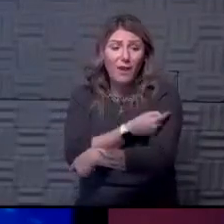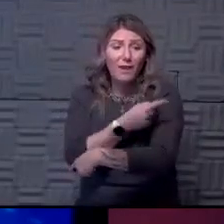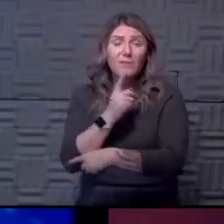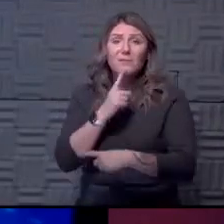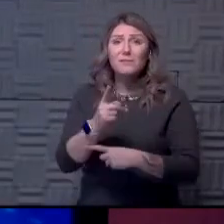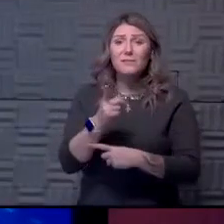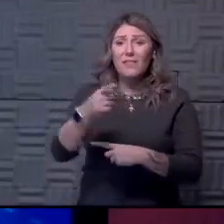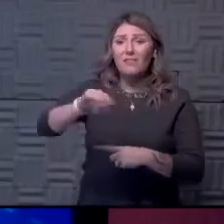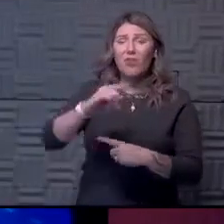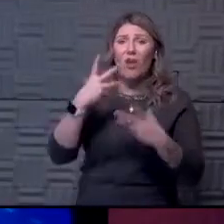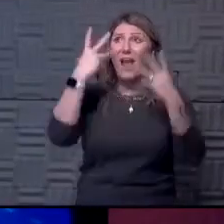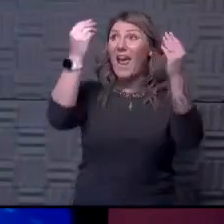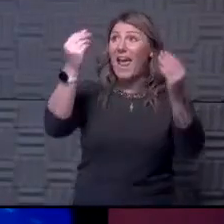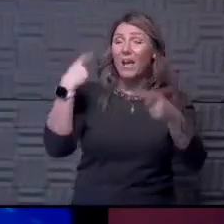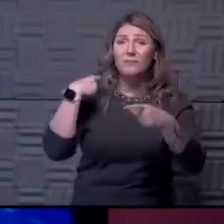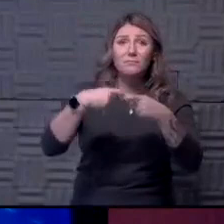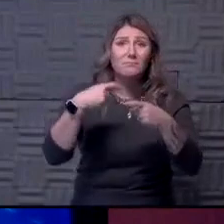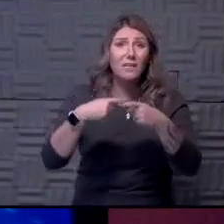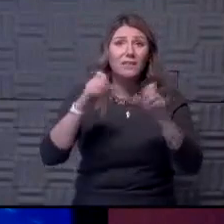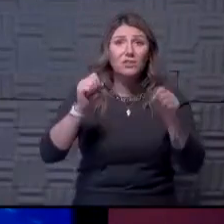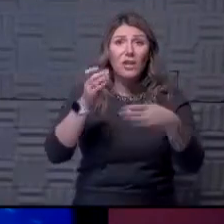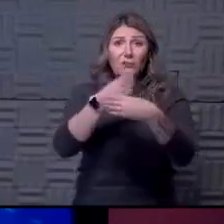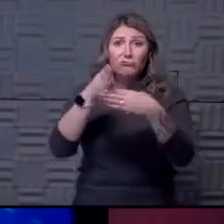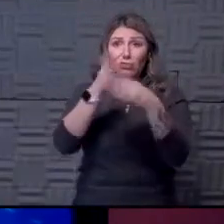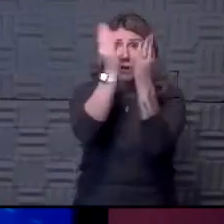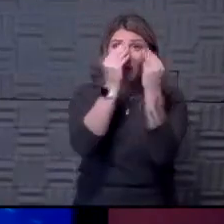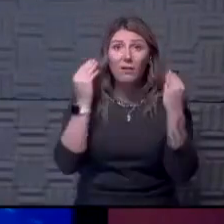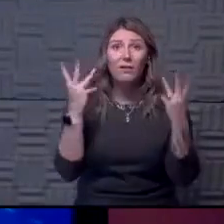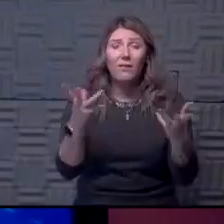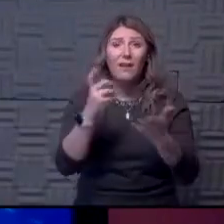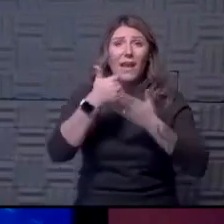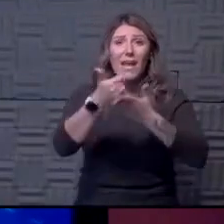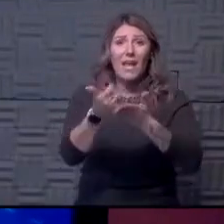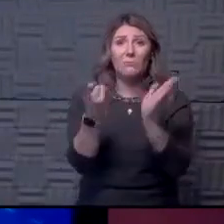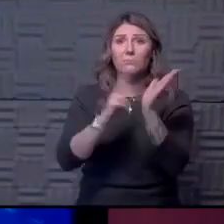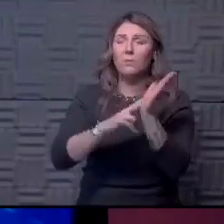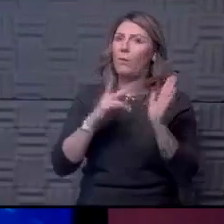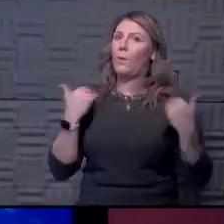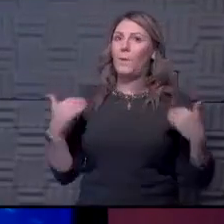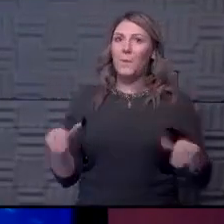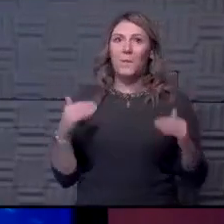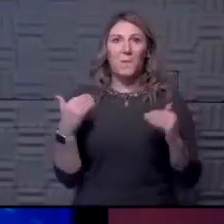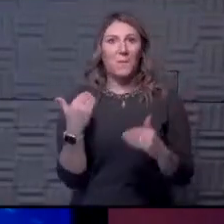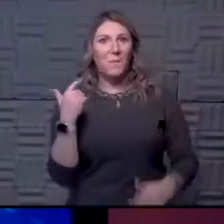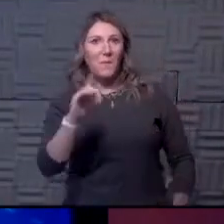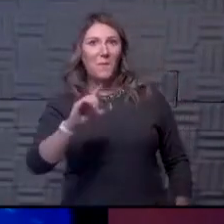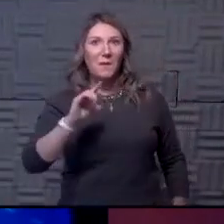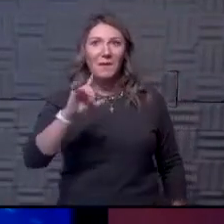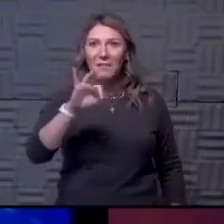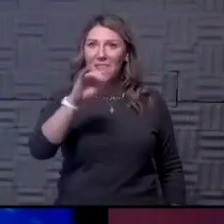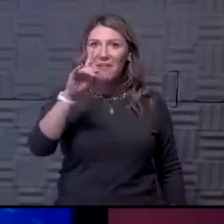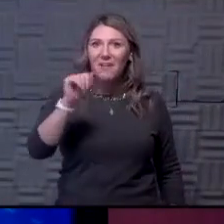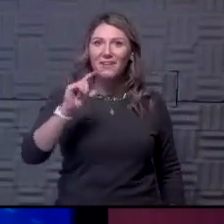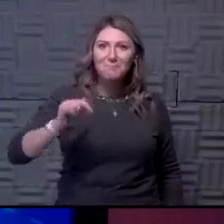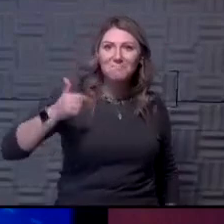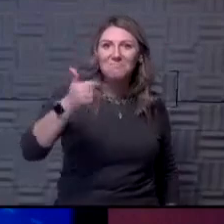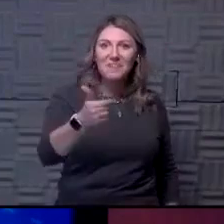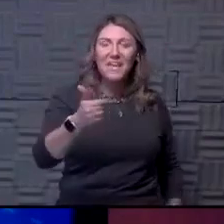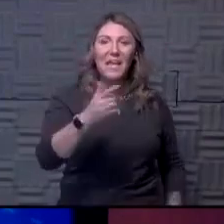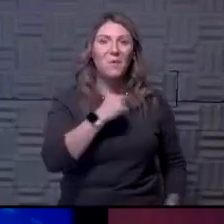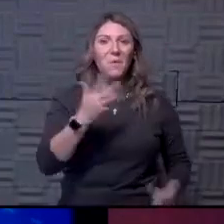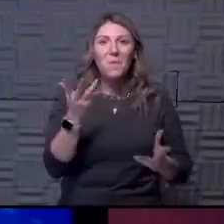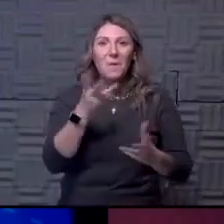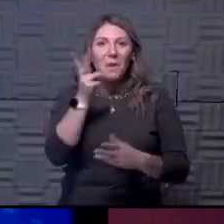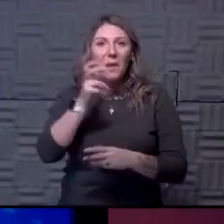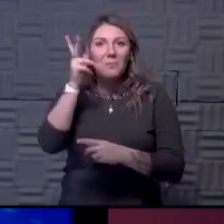in Spanish that we can share with them to help them get signed up? Well, Claudia, I think that question is right up your alley. And then what I'm hearing is,